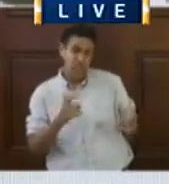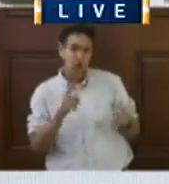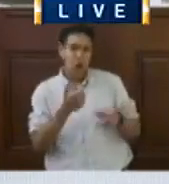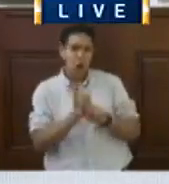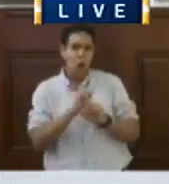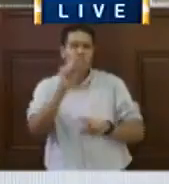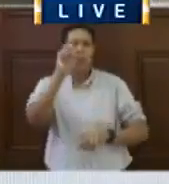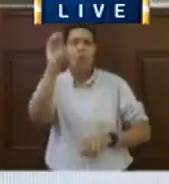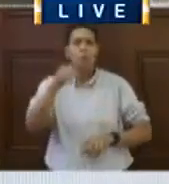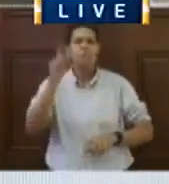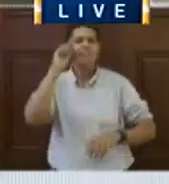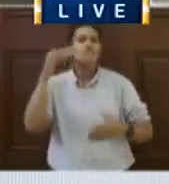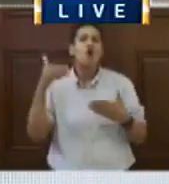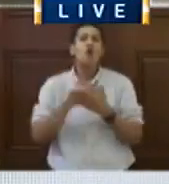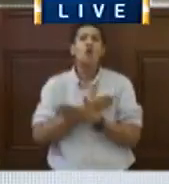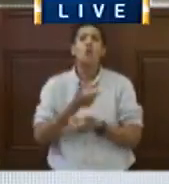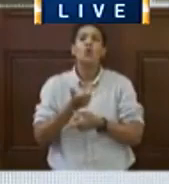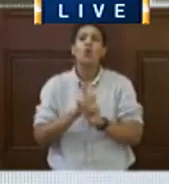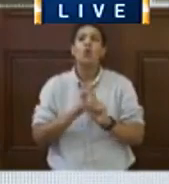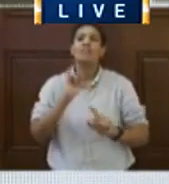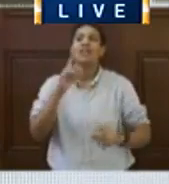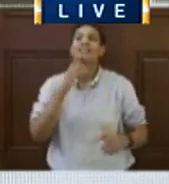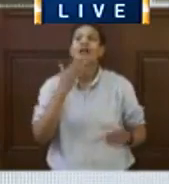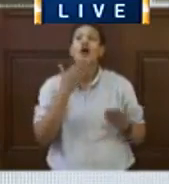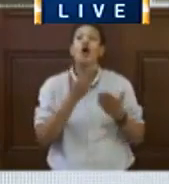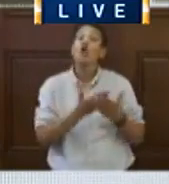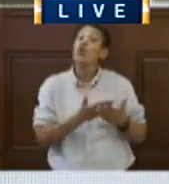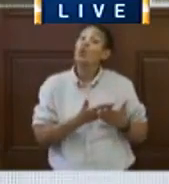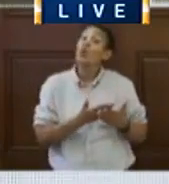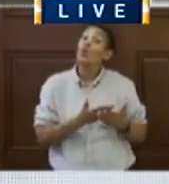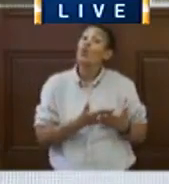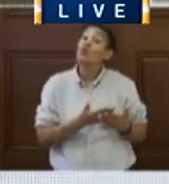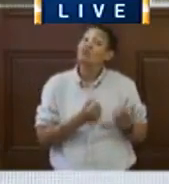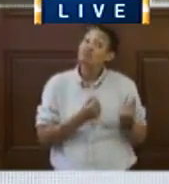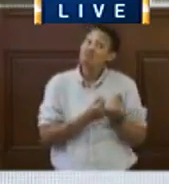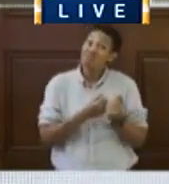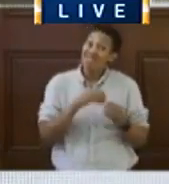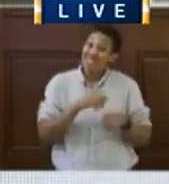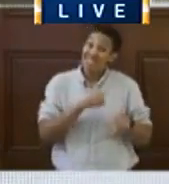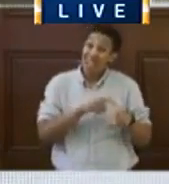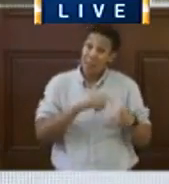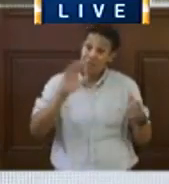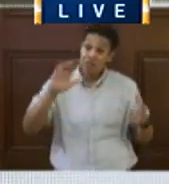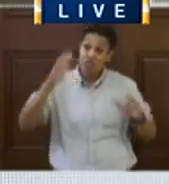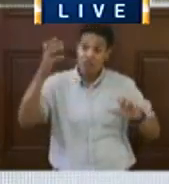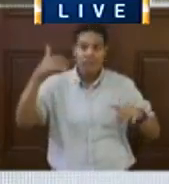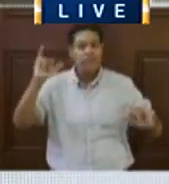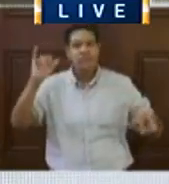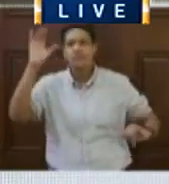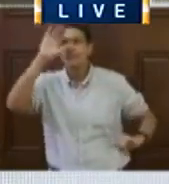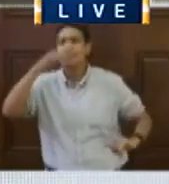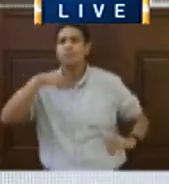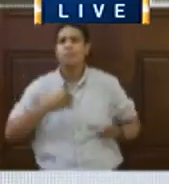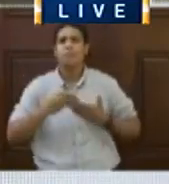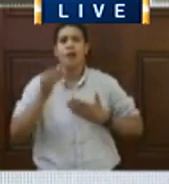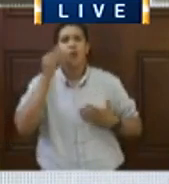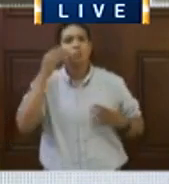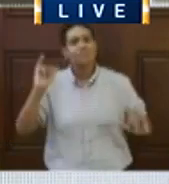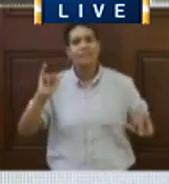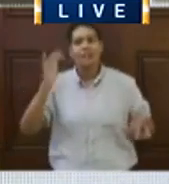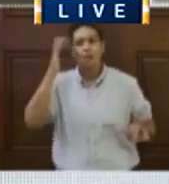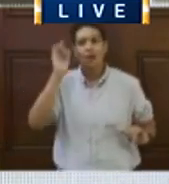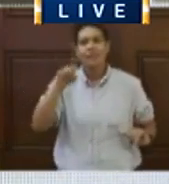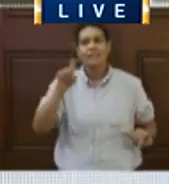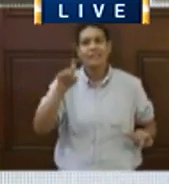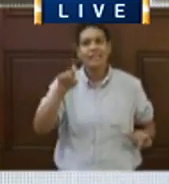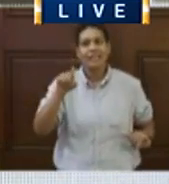is a good stimulus. We're saying to you, even in the time of crisis, continue to pursue the purchase of your home because that's needed.